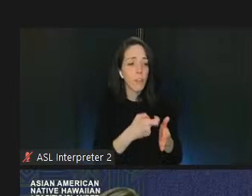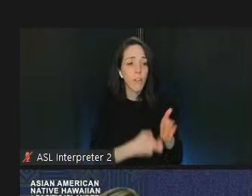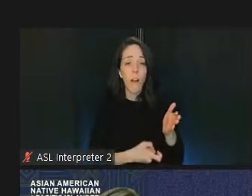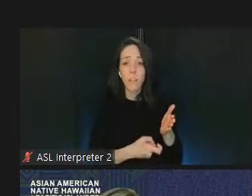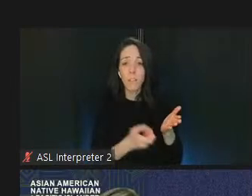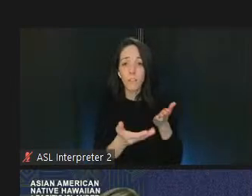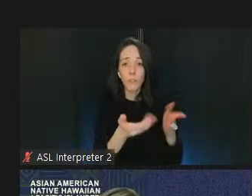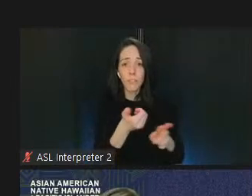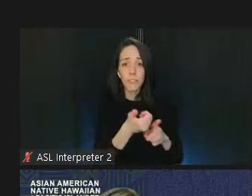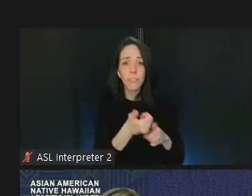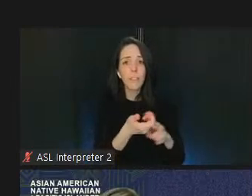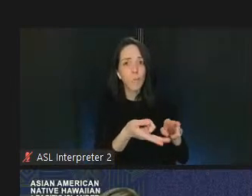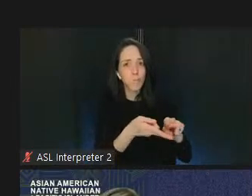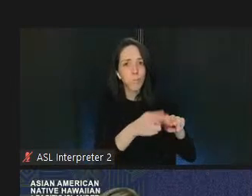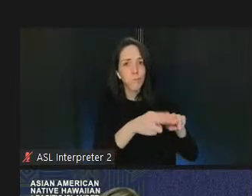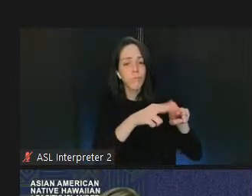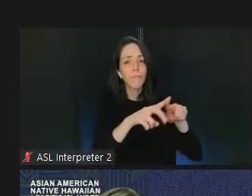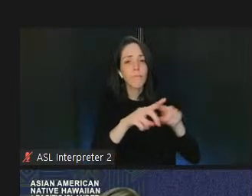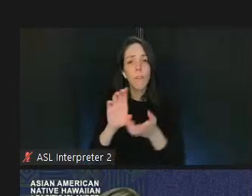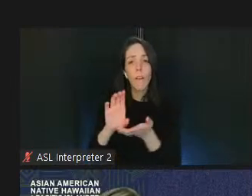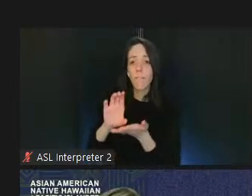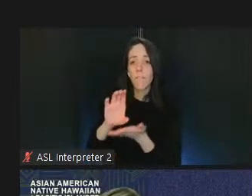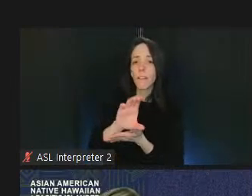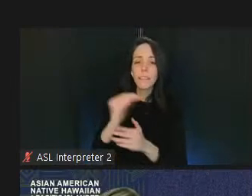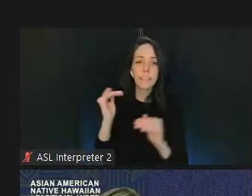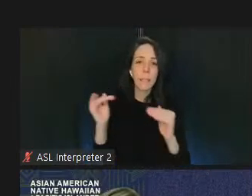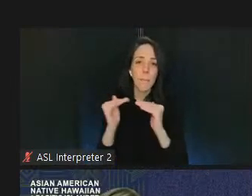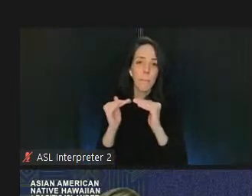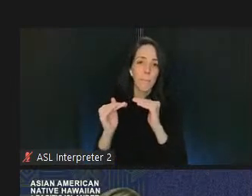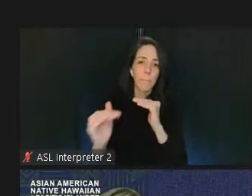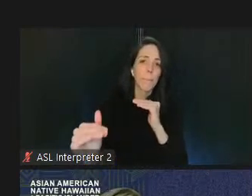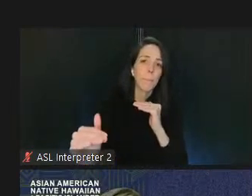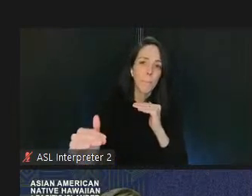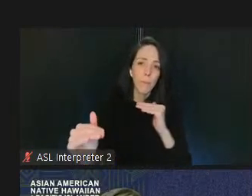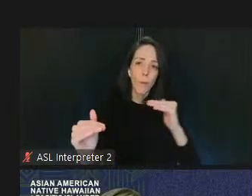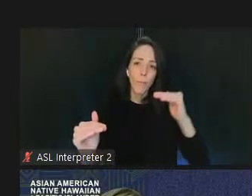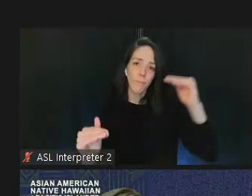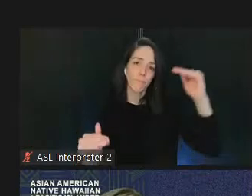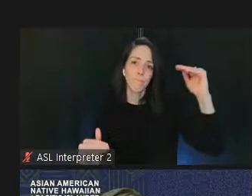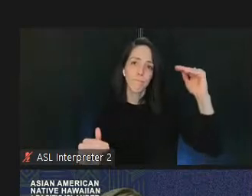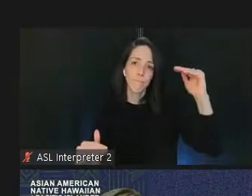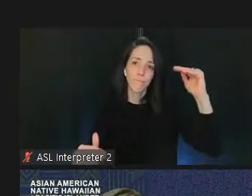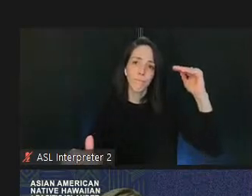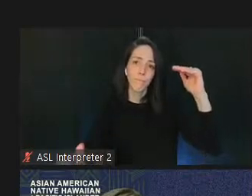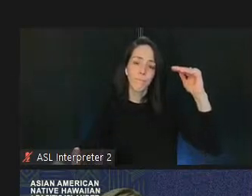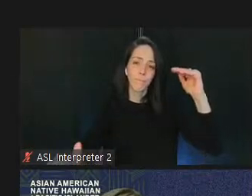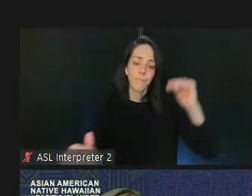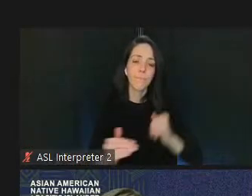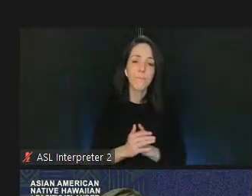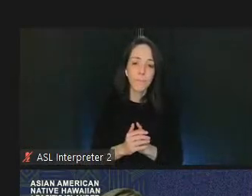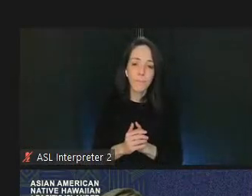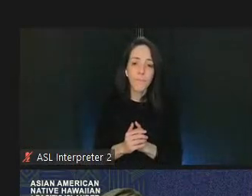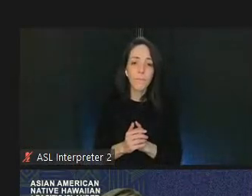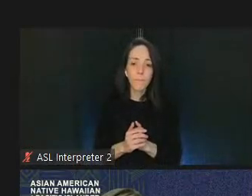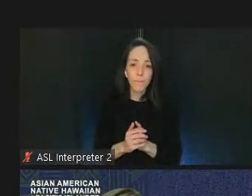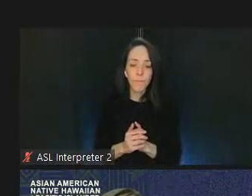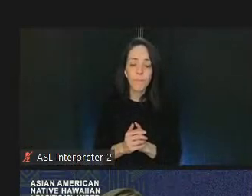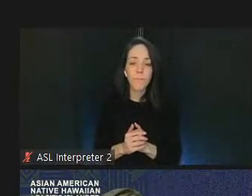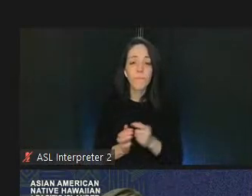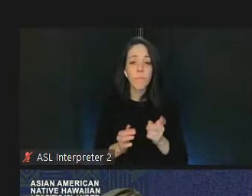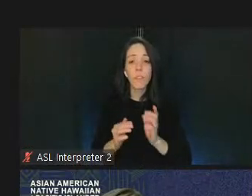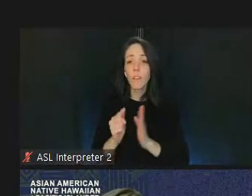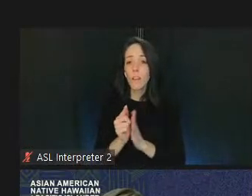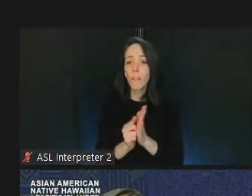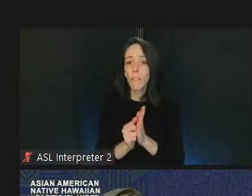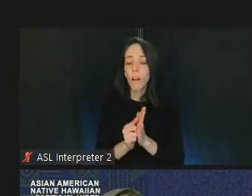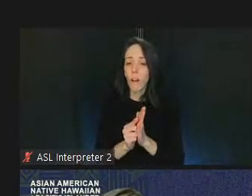service. This program operates with just 4 FTE. The statute allows for some funds allocated